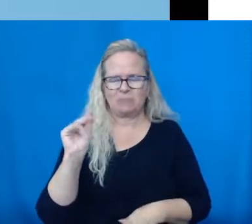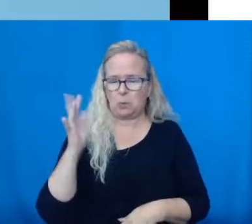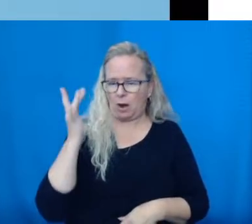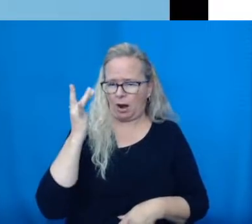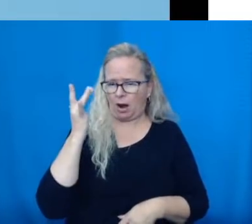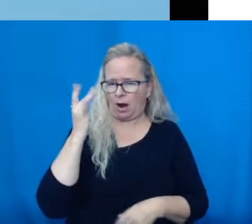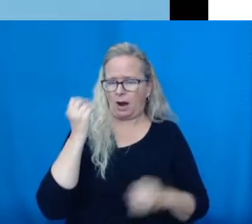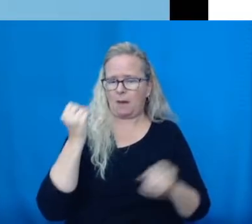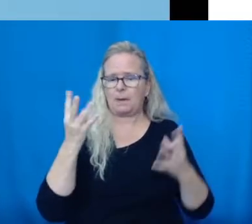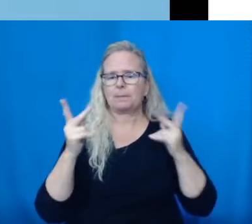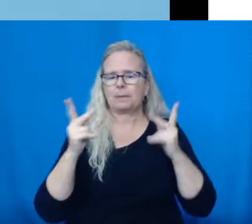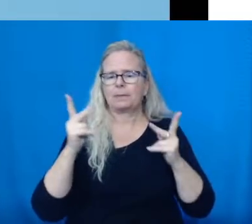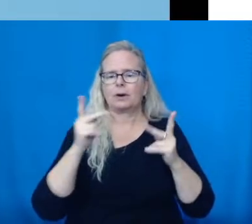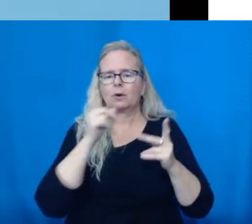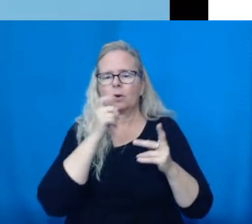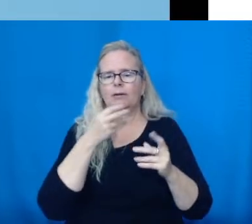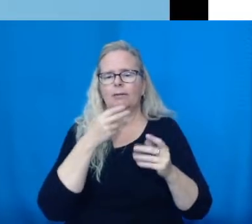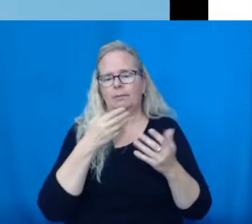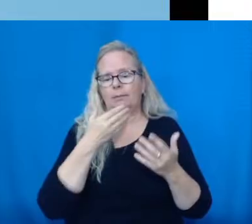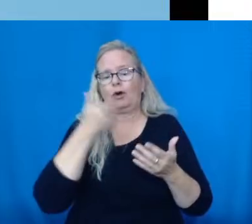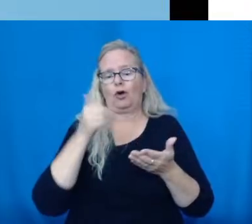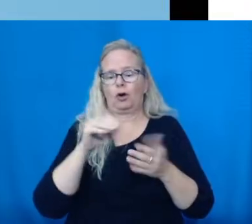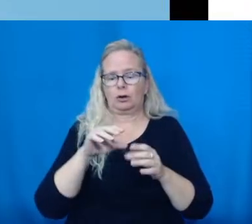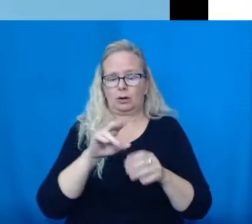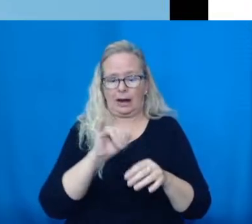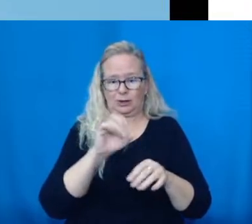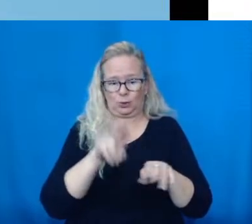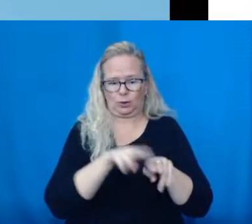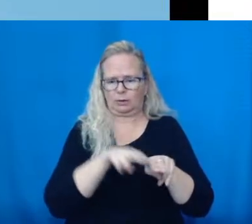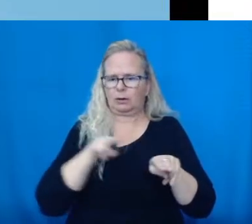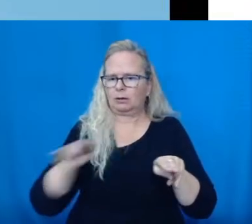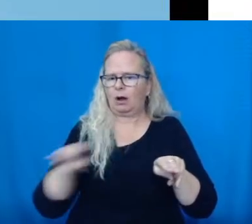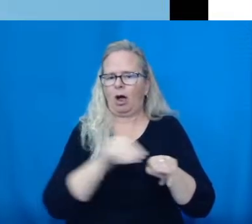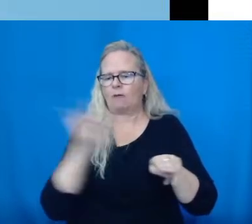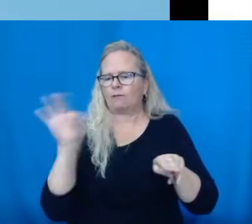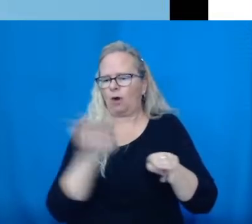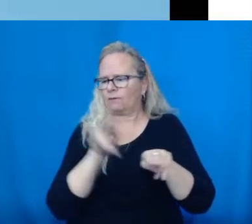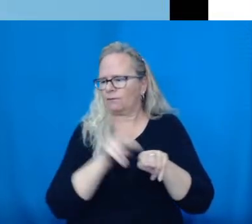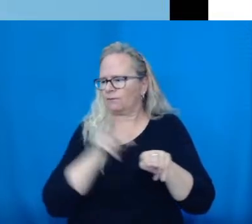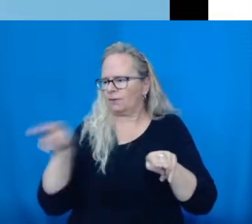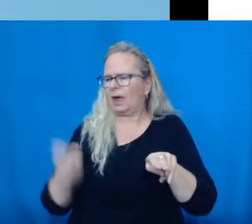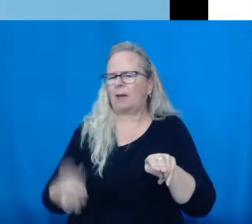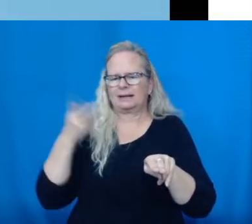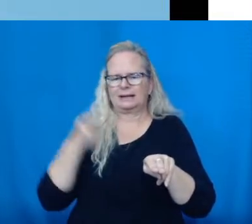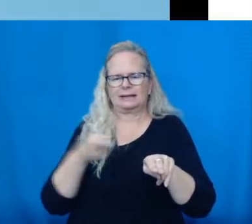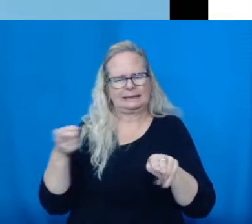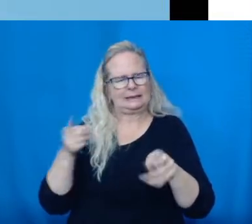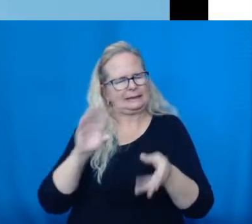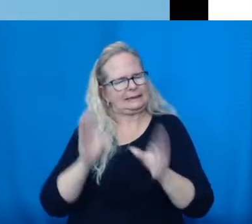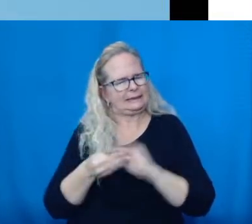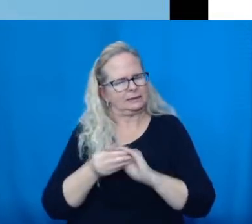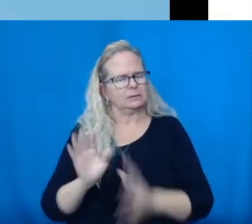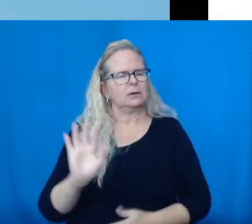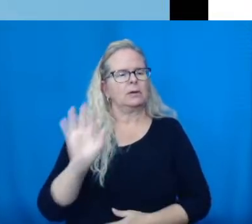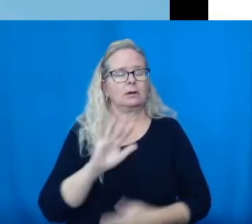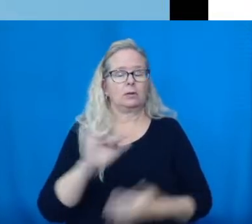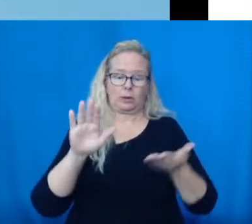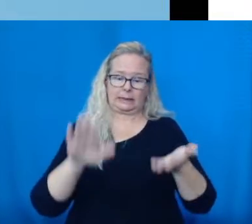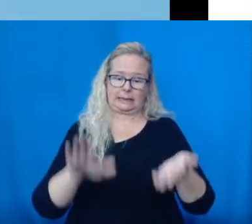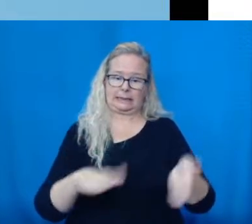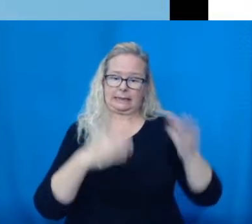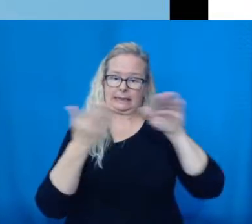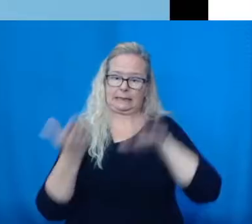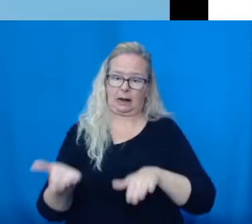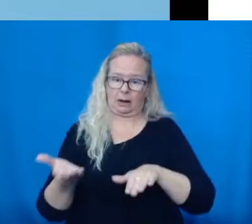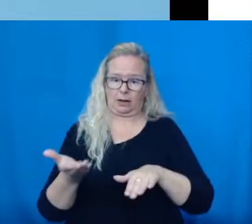These are the deaths. I think there's 12 listed here. I believe I heard 17 by Dr. Hinshaw. So, but these are